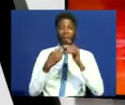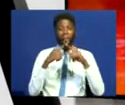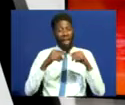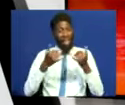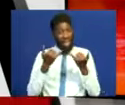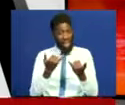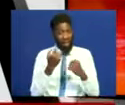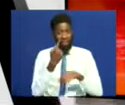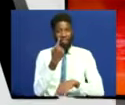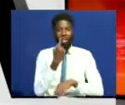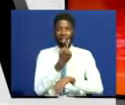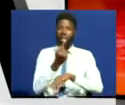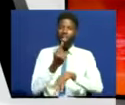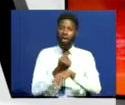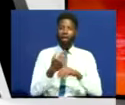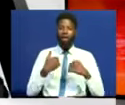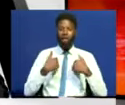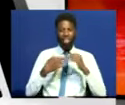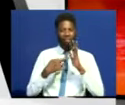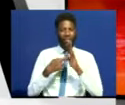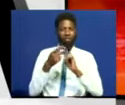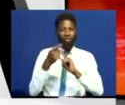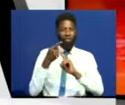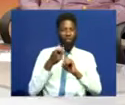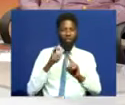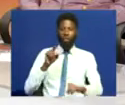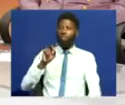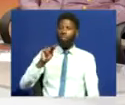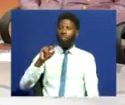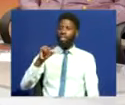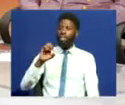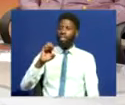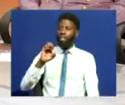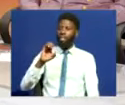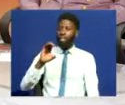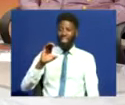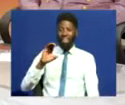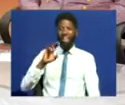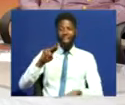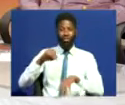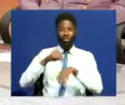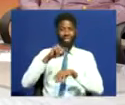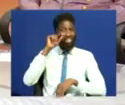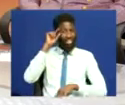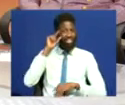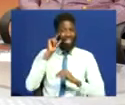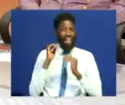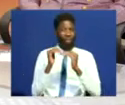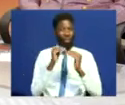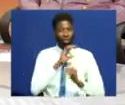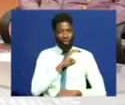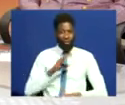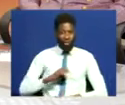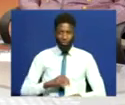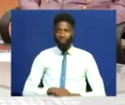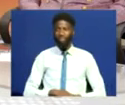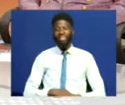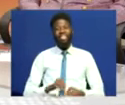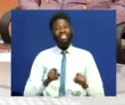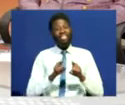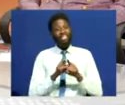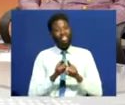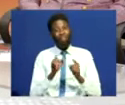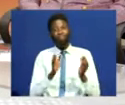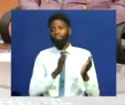Gender Equality Commission, that is NGEC, a senior legal counsel from FIDA Kenya, and of course we do have a legislator in the